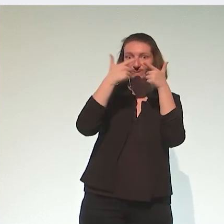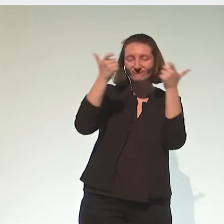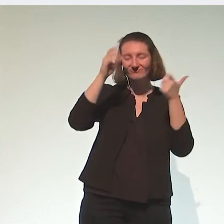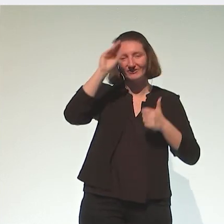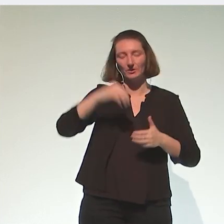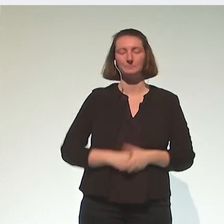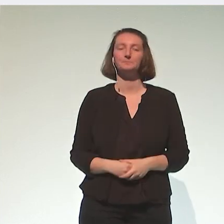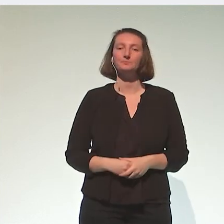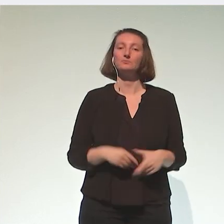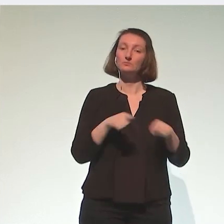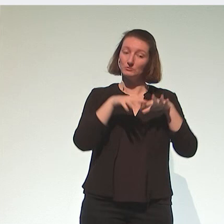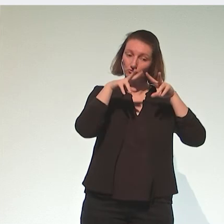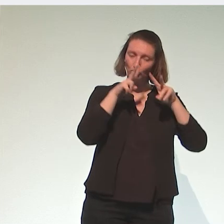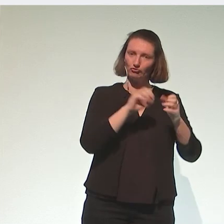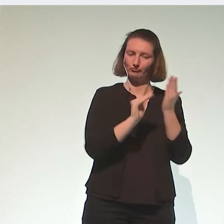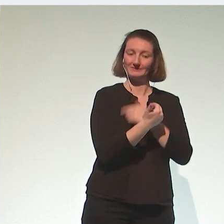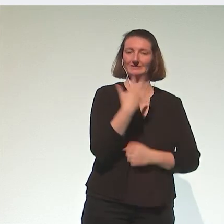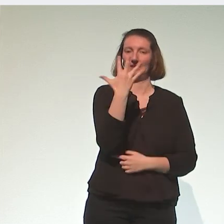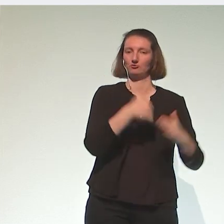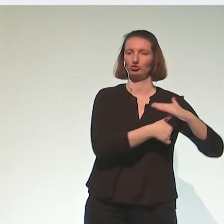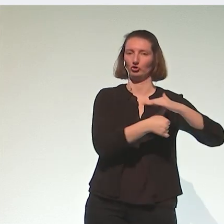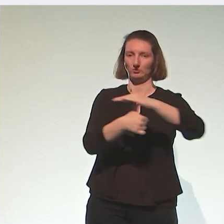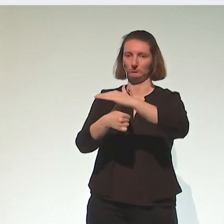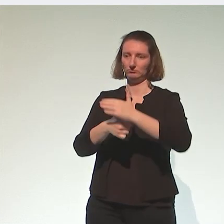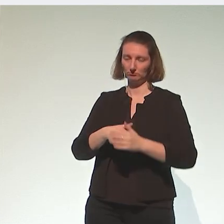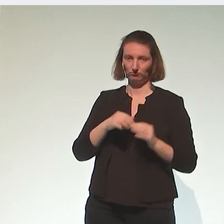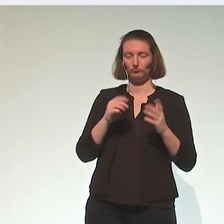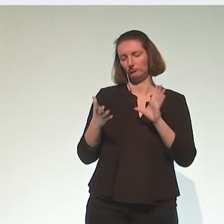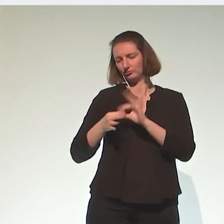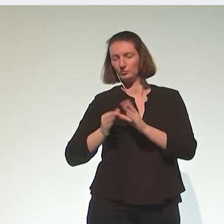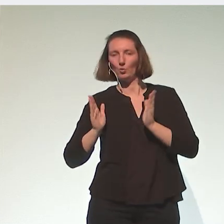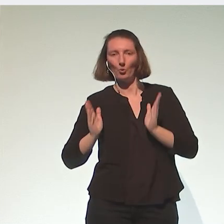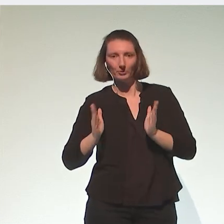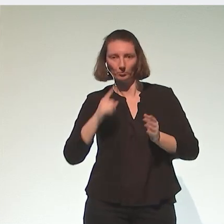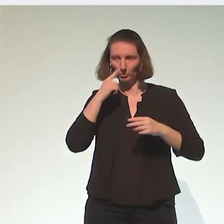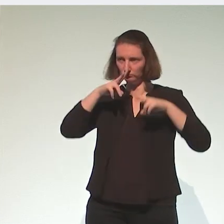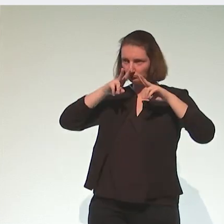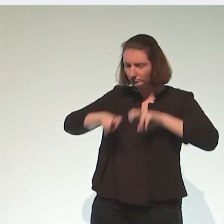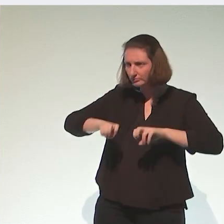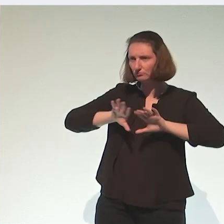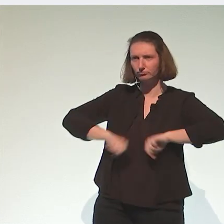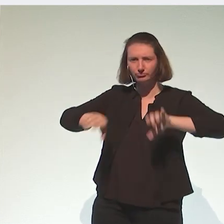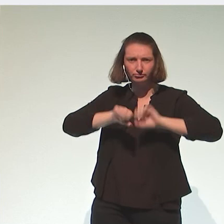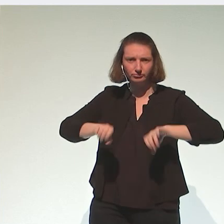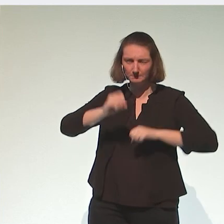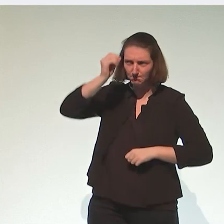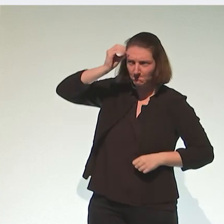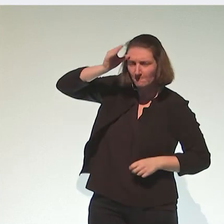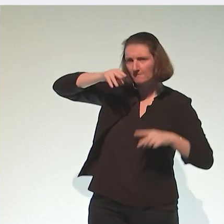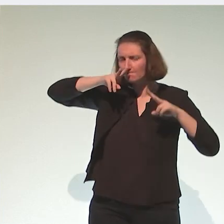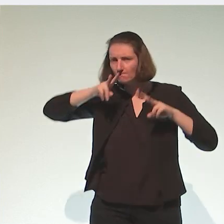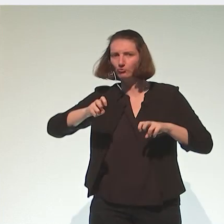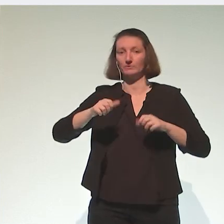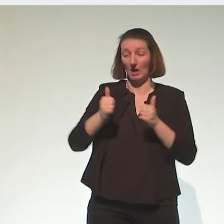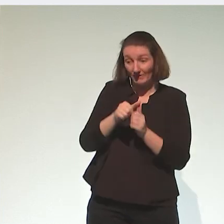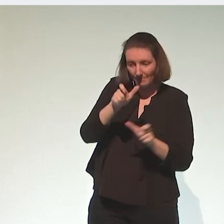multidisciplinary collaborations. Research also draws upon 5 excellent centres connected with hospitals that produce knowledge very much part